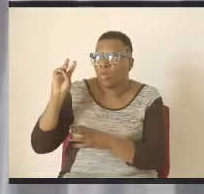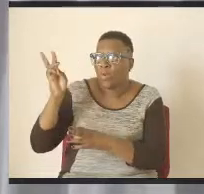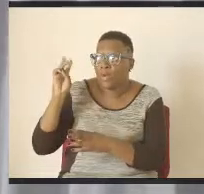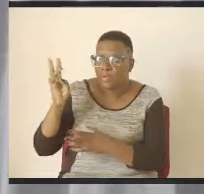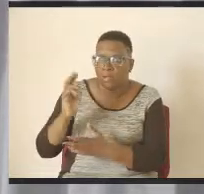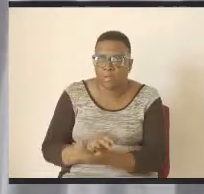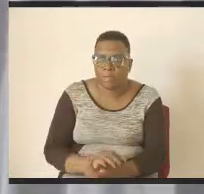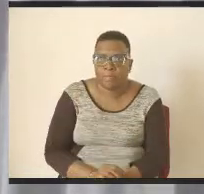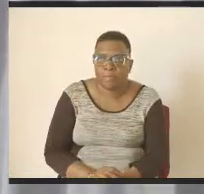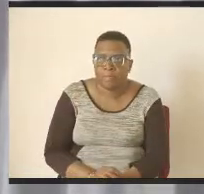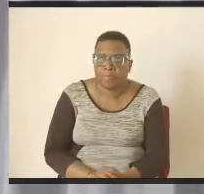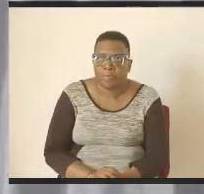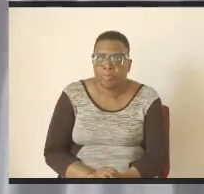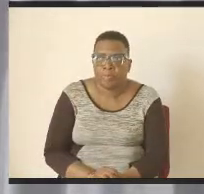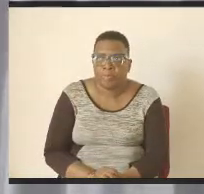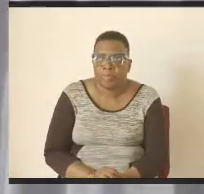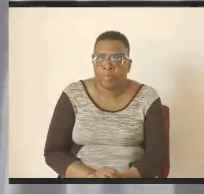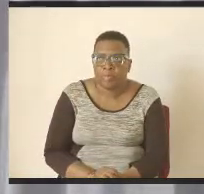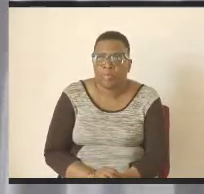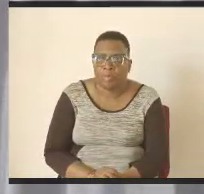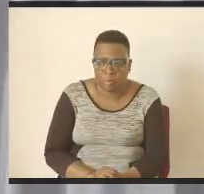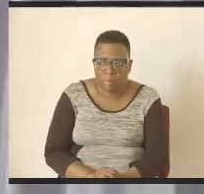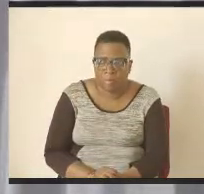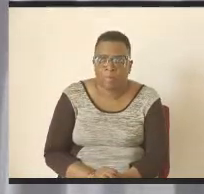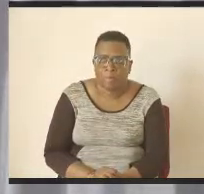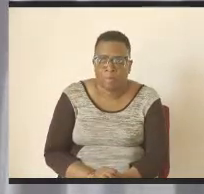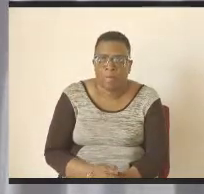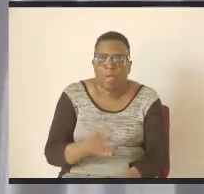Okay? God bless you. God keep you. God go with you.